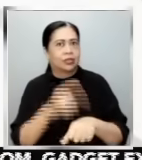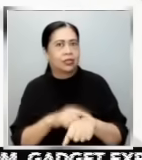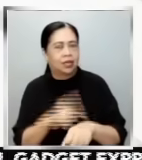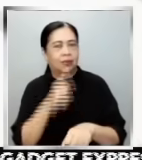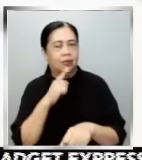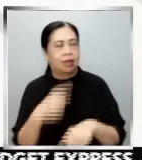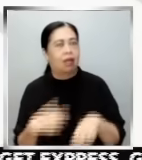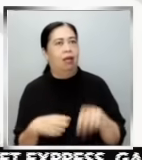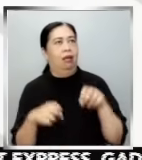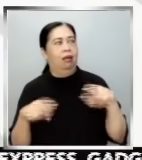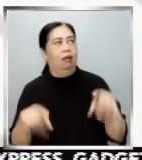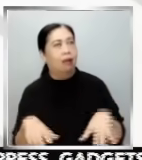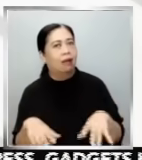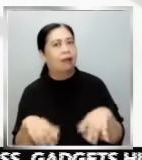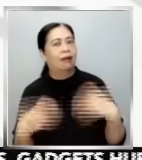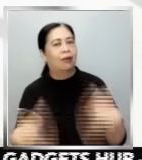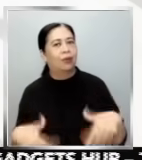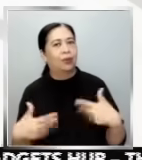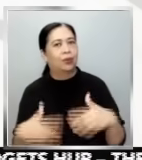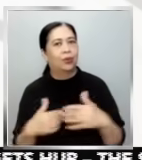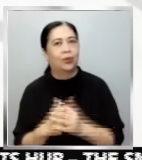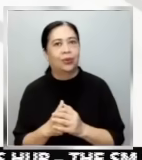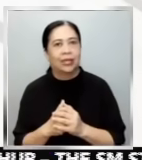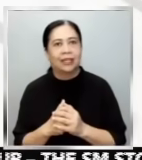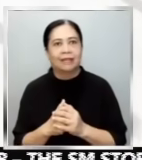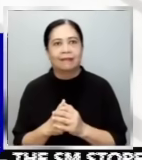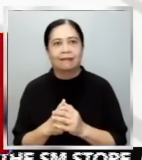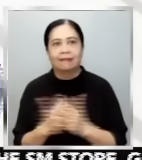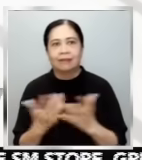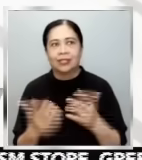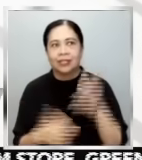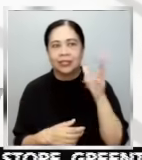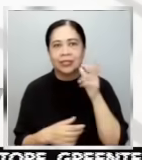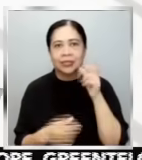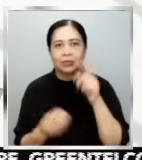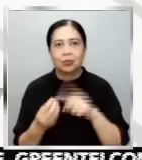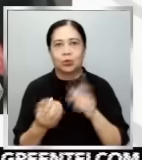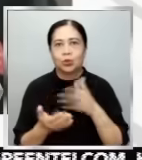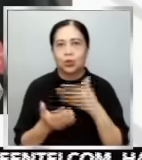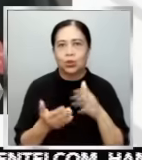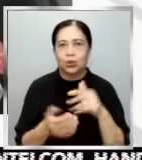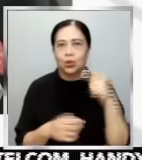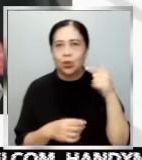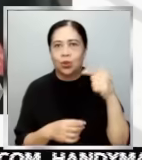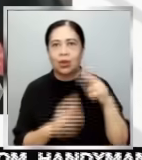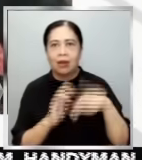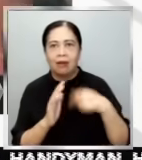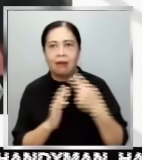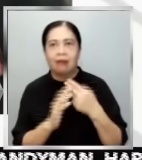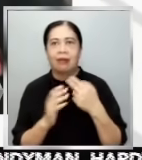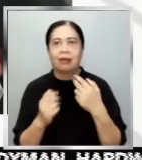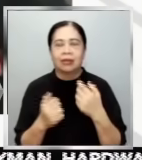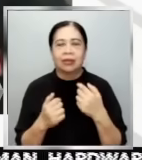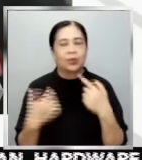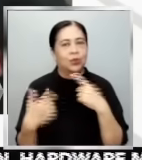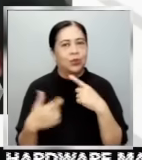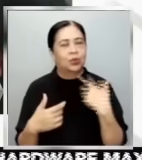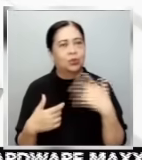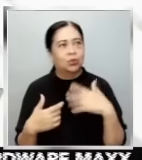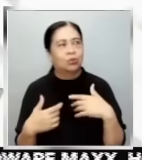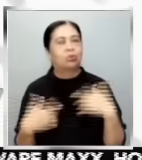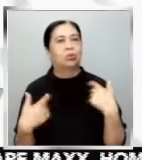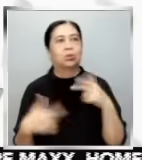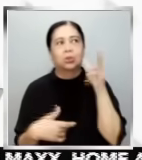because you know um when I heard about a song Golden R you know before it blew up I was listening to his